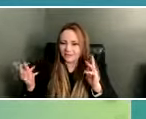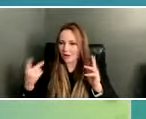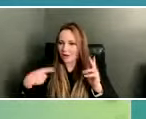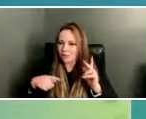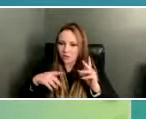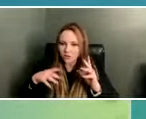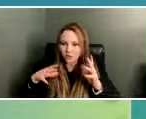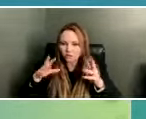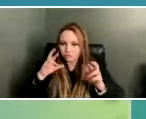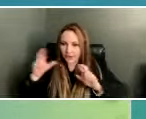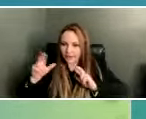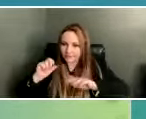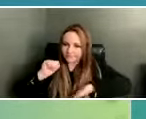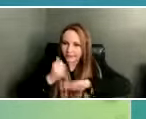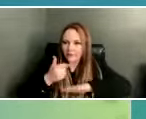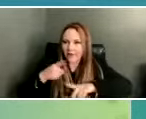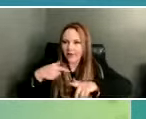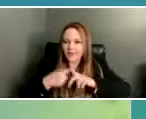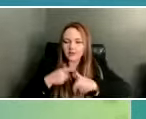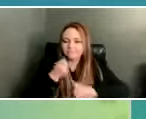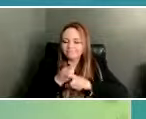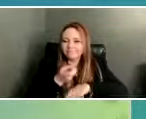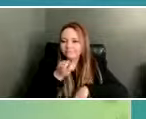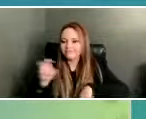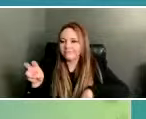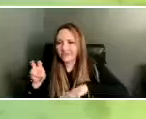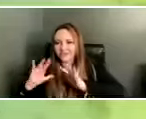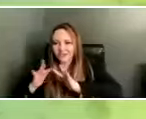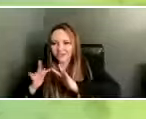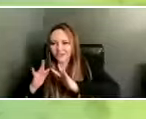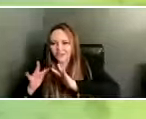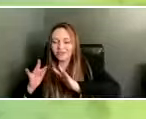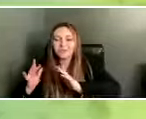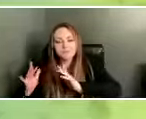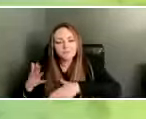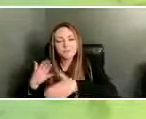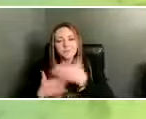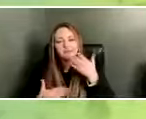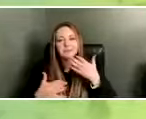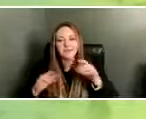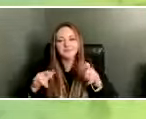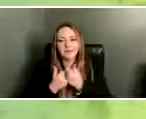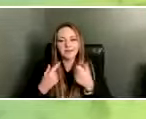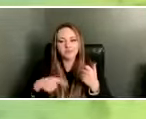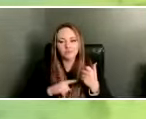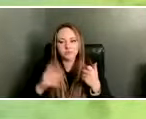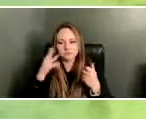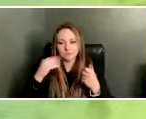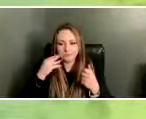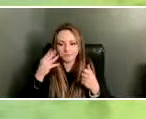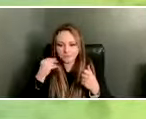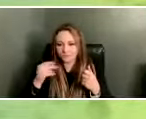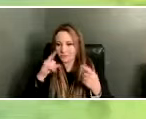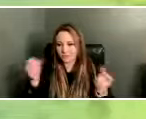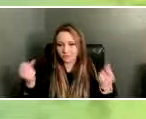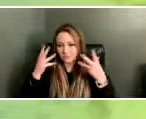were transferring into the virtual space. So some of the challenges that we have experienced for a number of